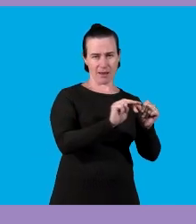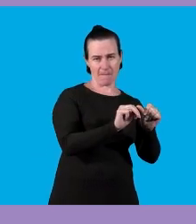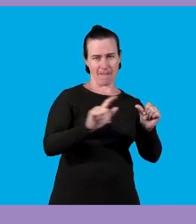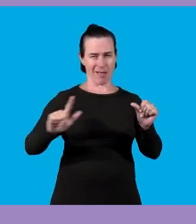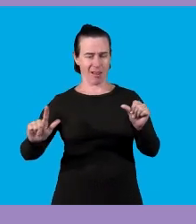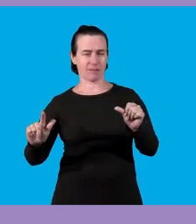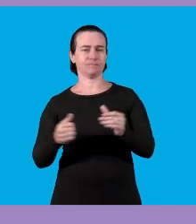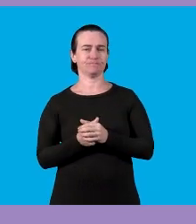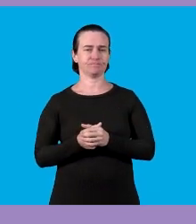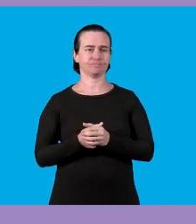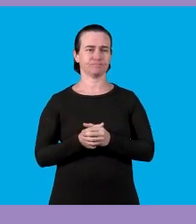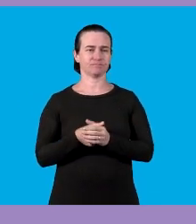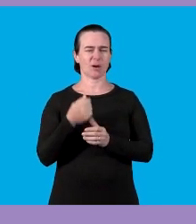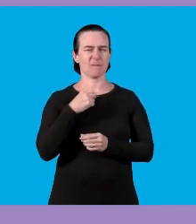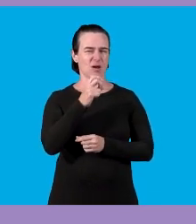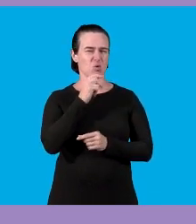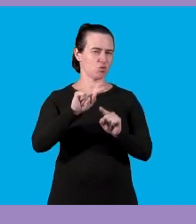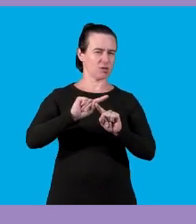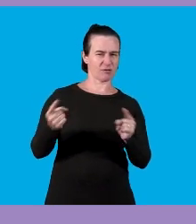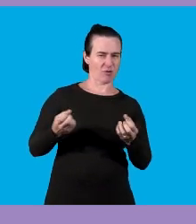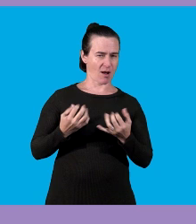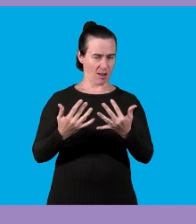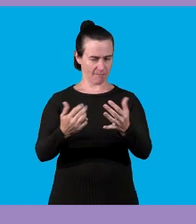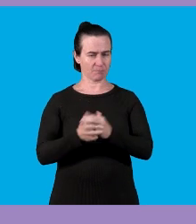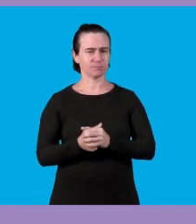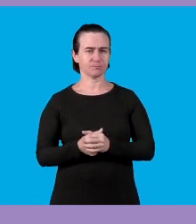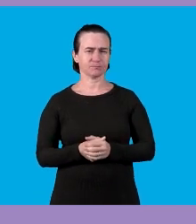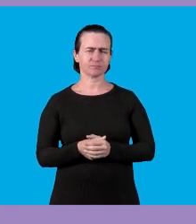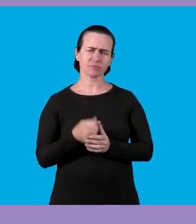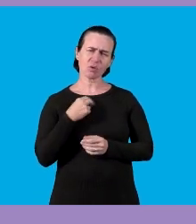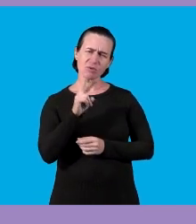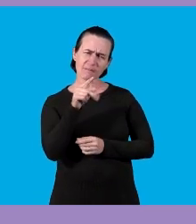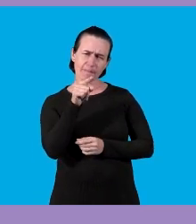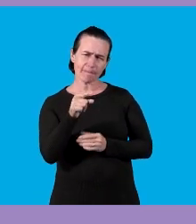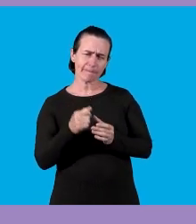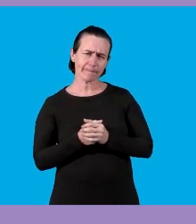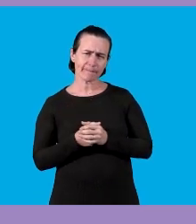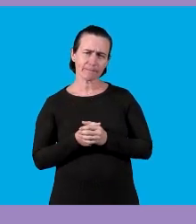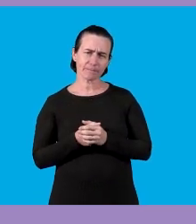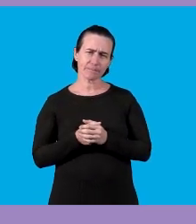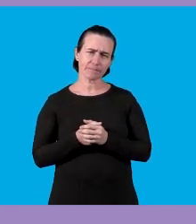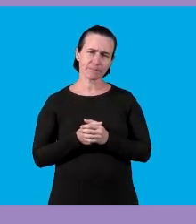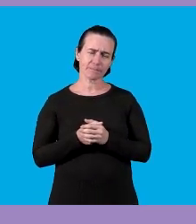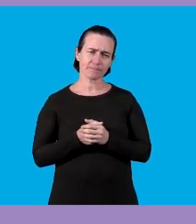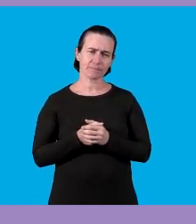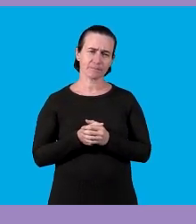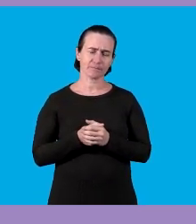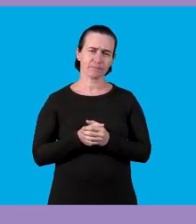on the diagram? Let's use a different ink for this one. What do you see on the diagram? You would notice